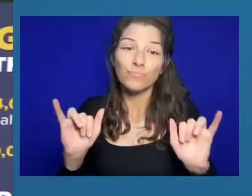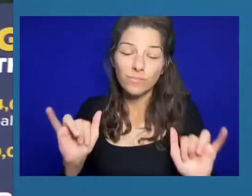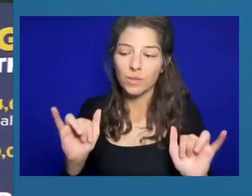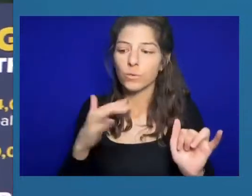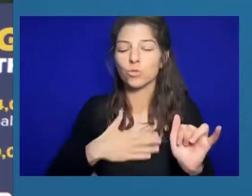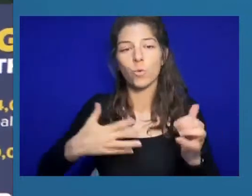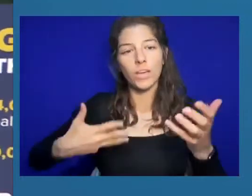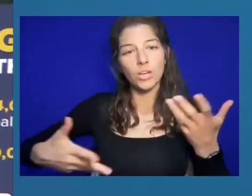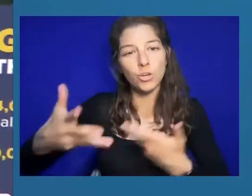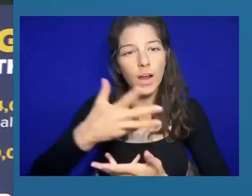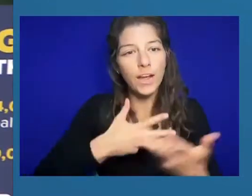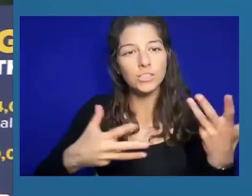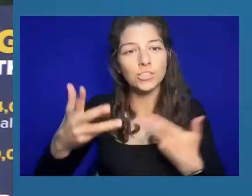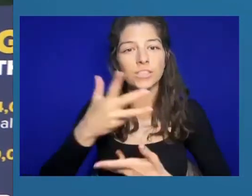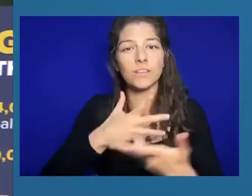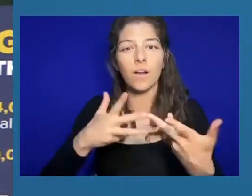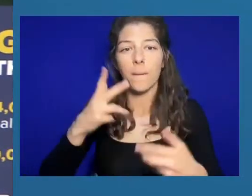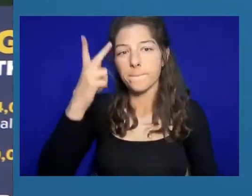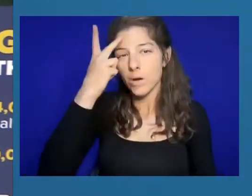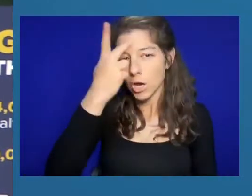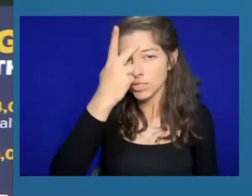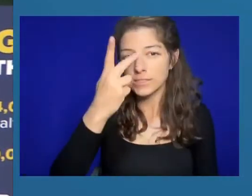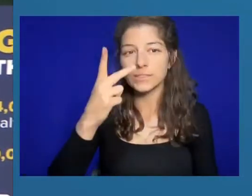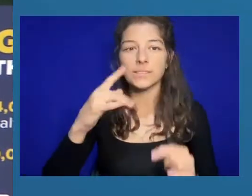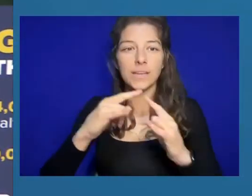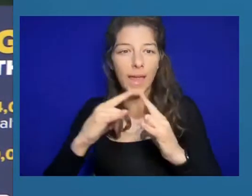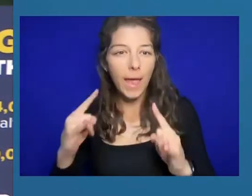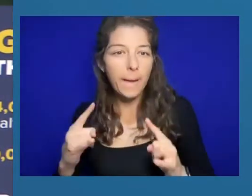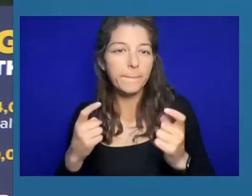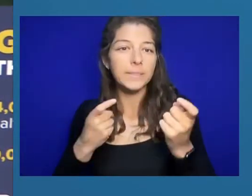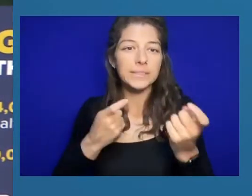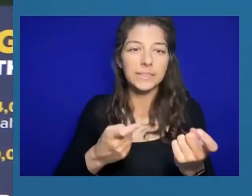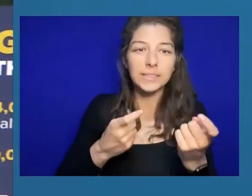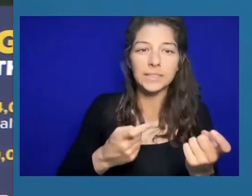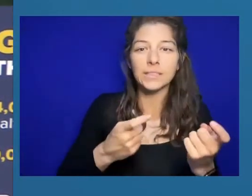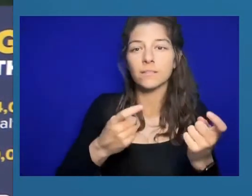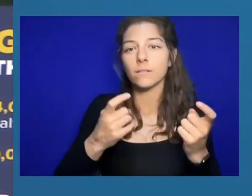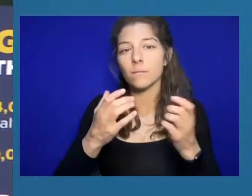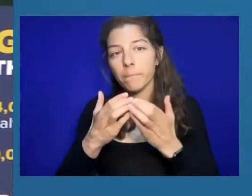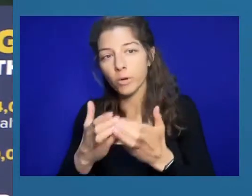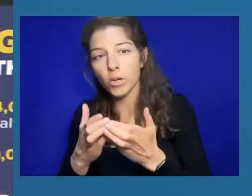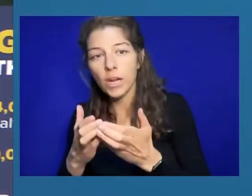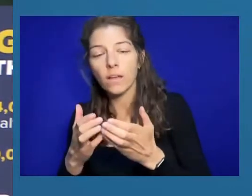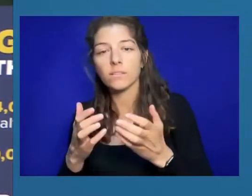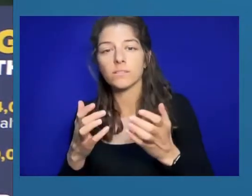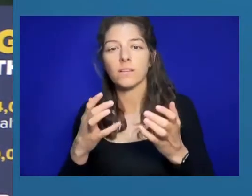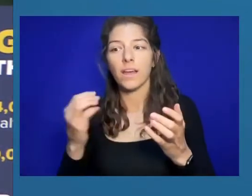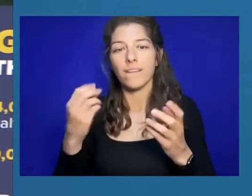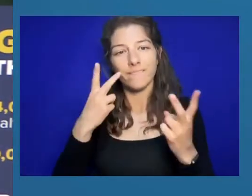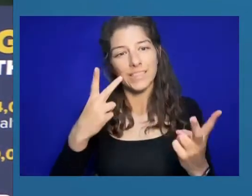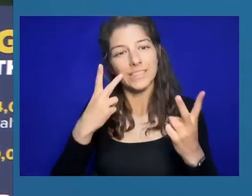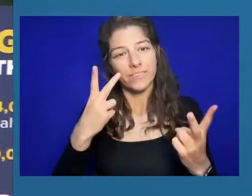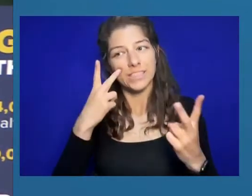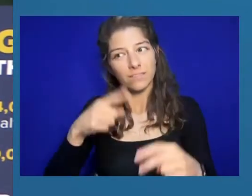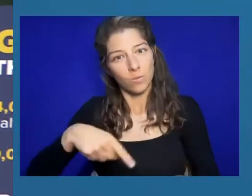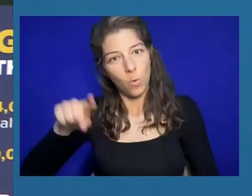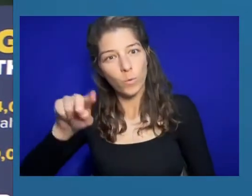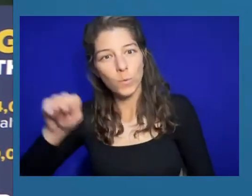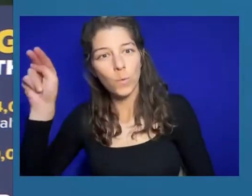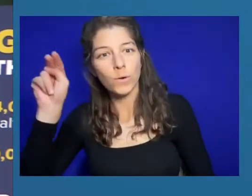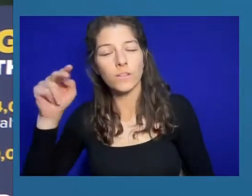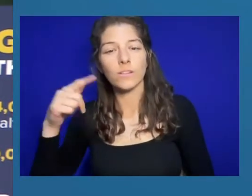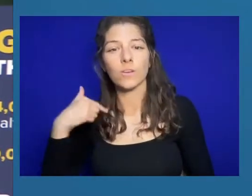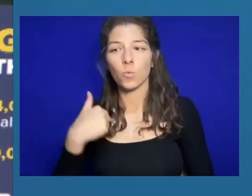befriending between us at our parks, campgrounds, ski areas, and marinas, and in turn, our regular visits north. We feel what